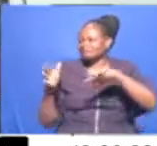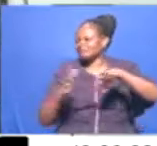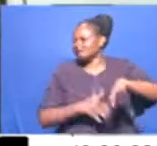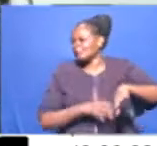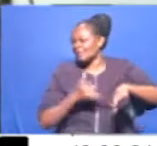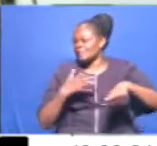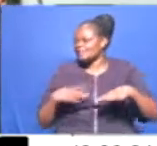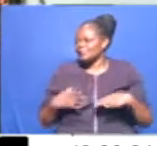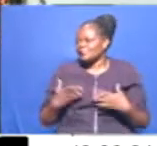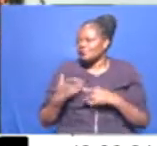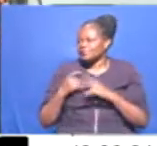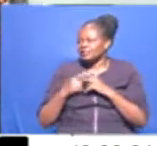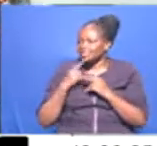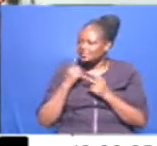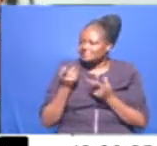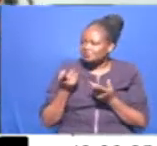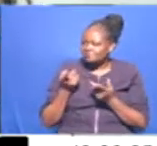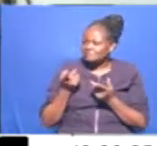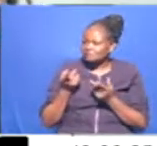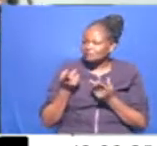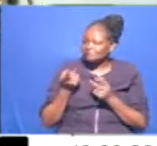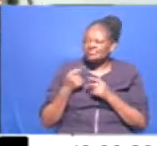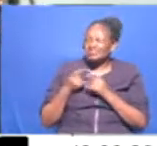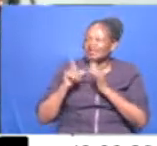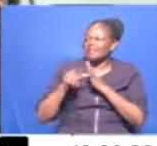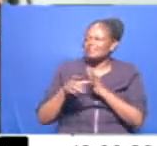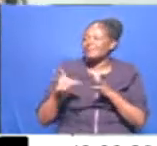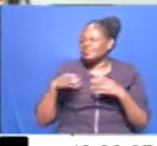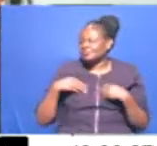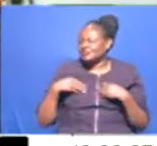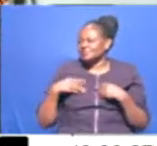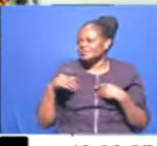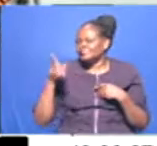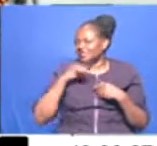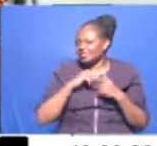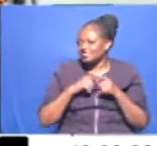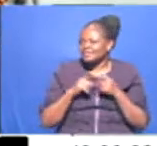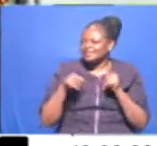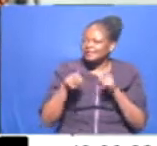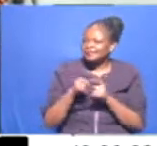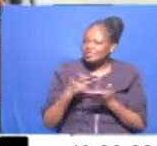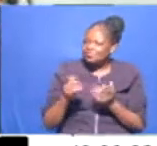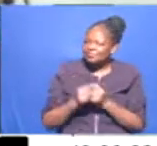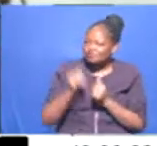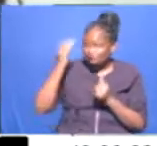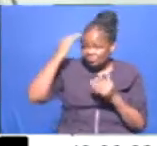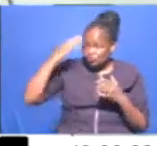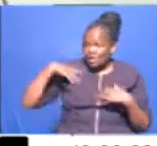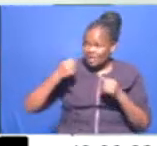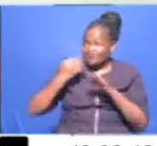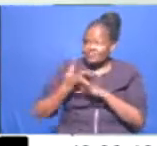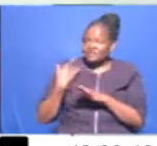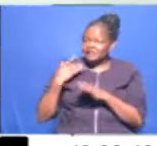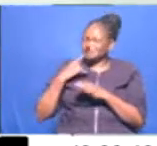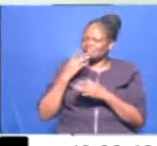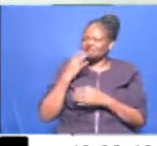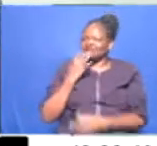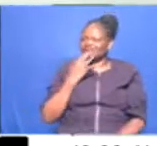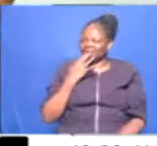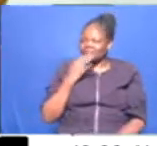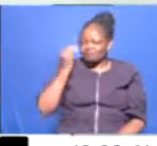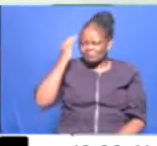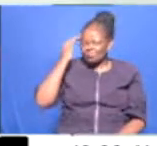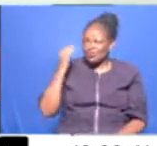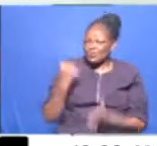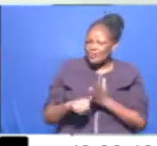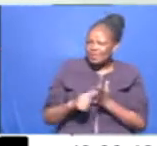People will start seeing that particular home. But over time, people embraced it. And it's the same thing with mental health. Previously, if someone says, I think I have a mental health issue,